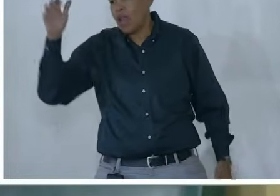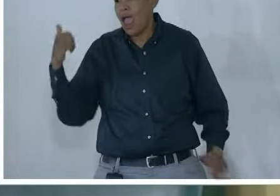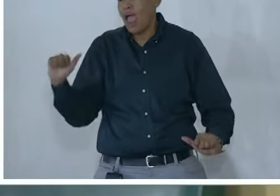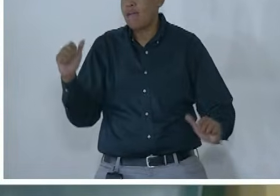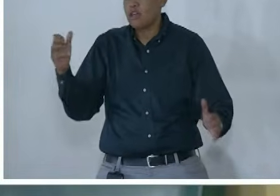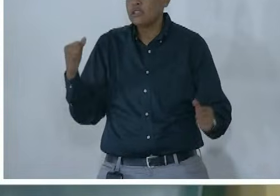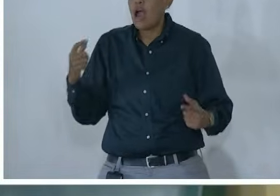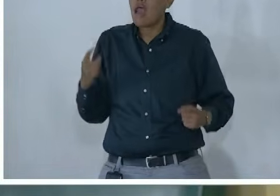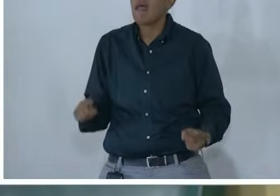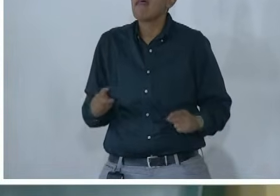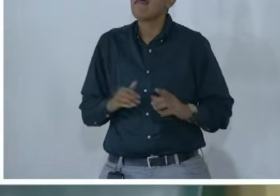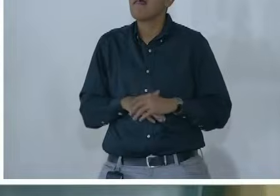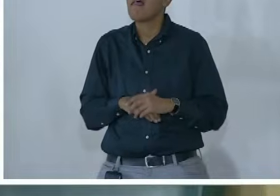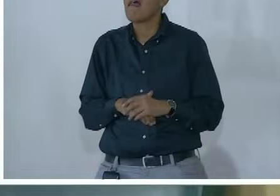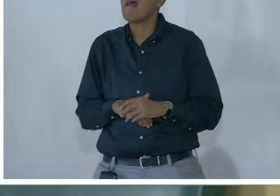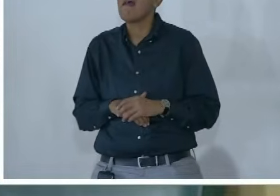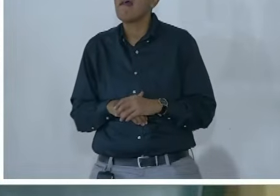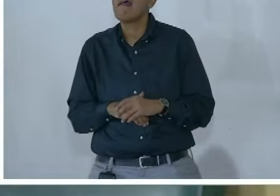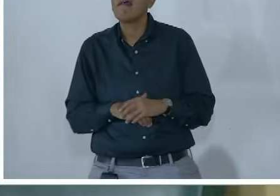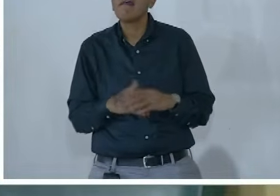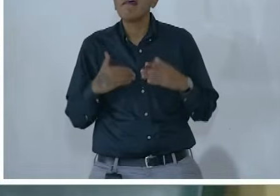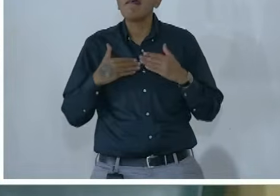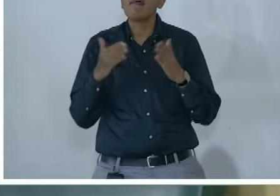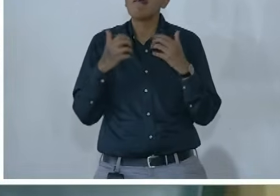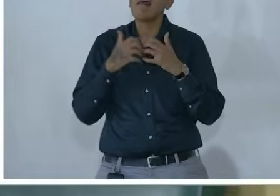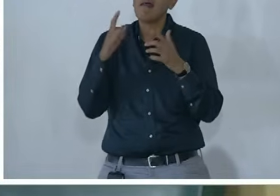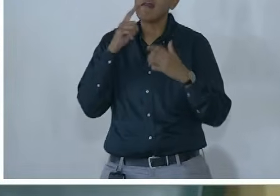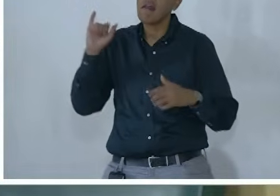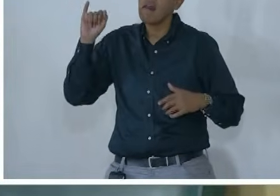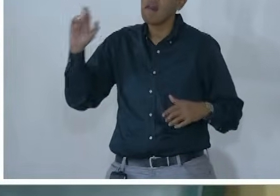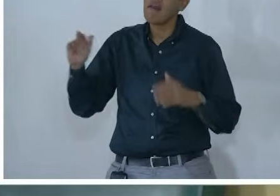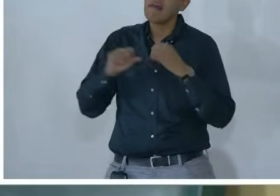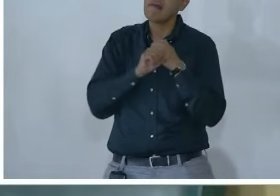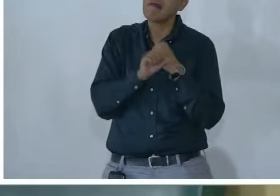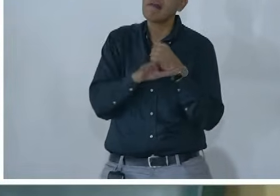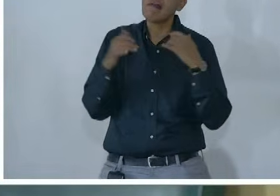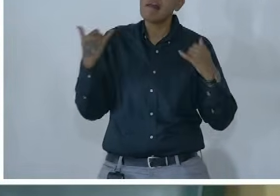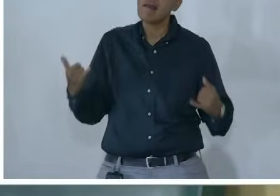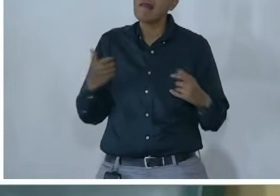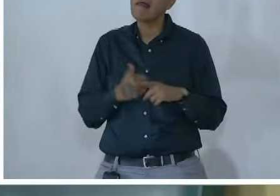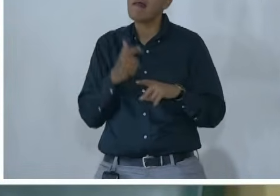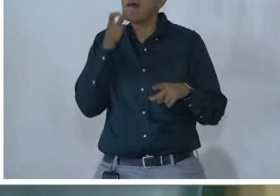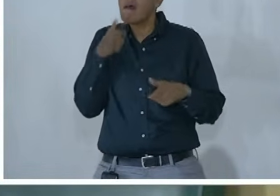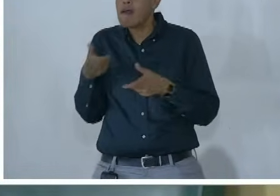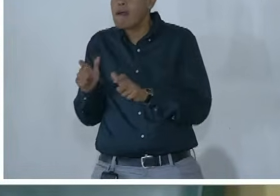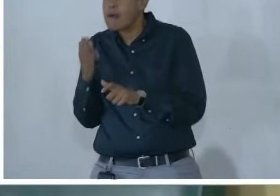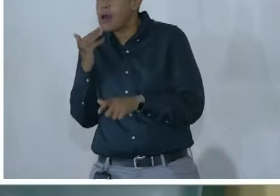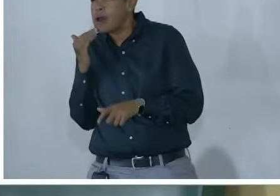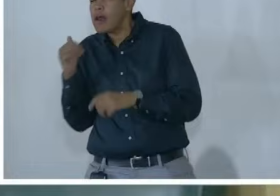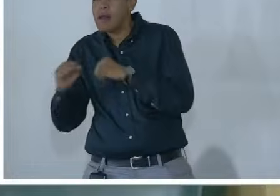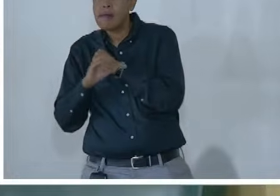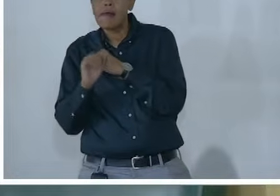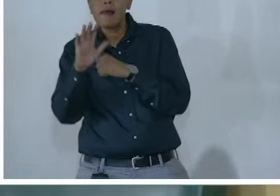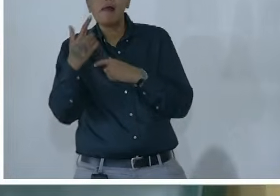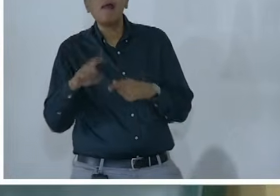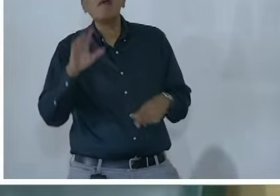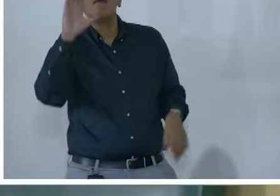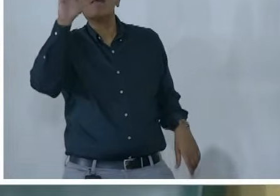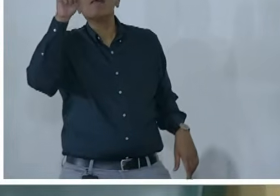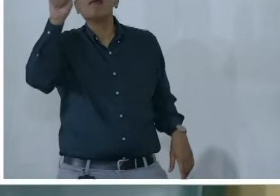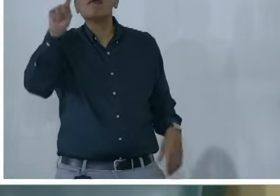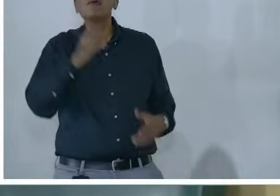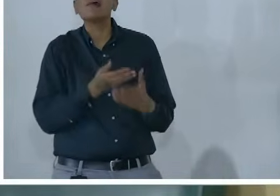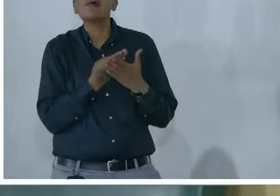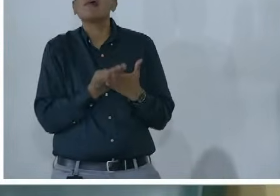Commission, for their efforts in launching the junior market and now the micro market. Capital